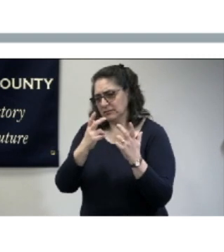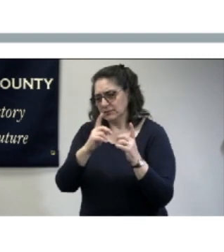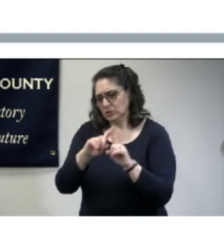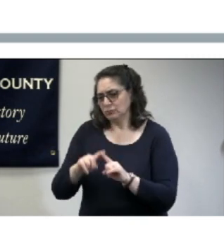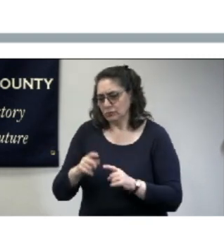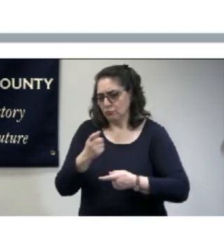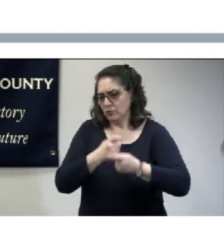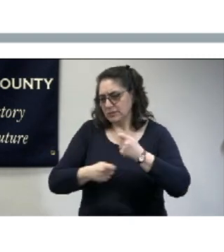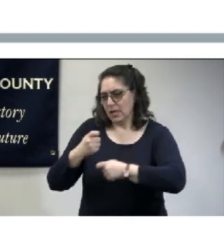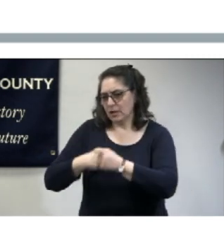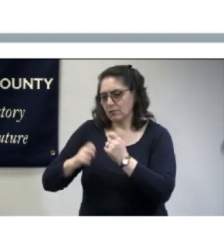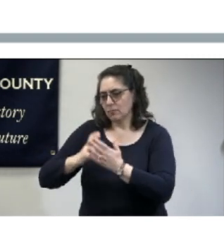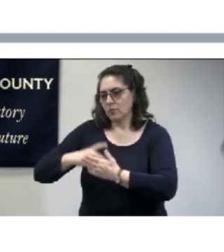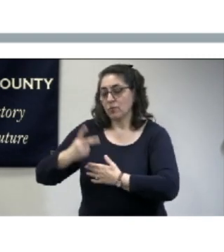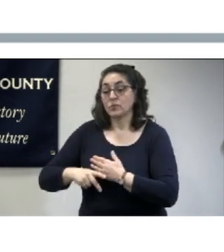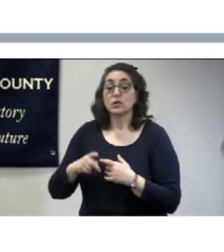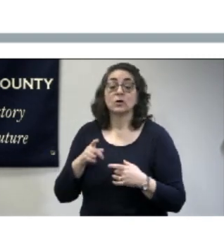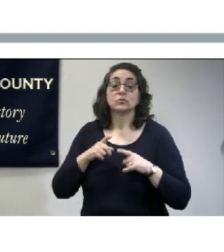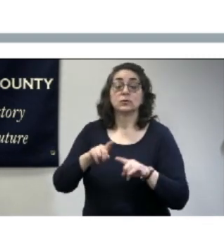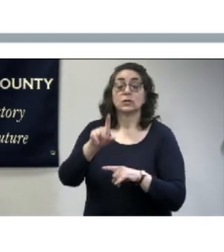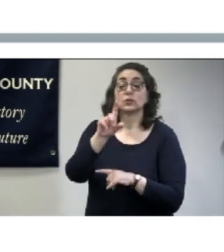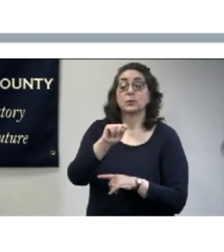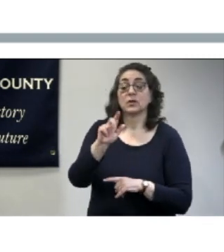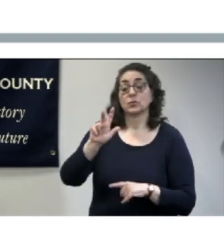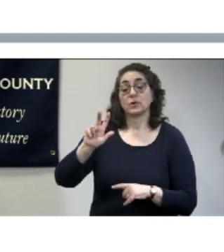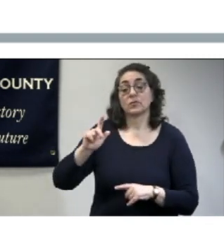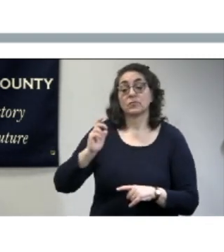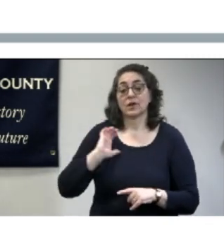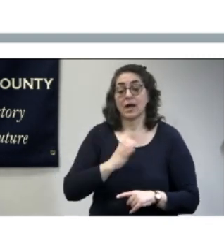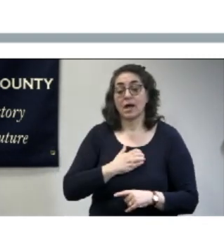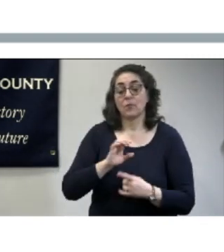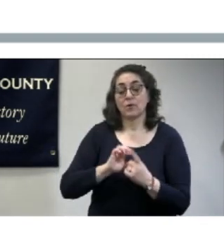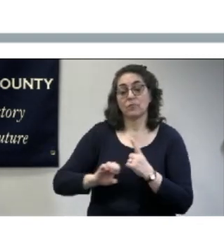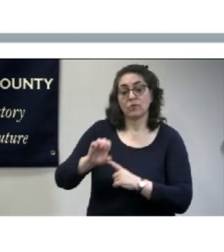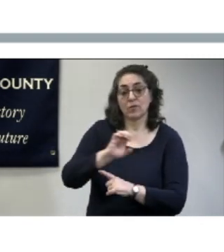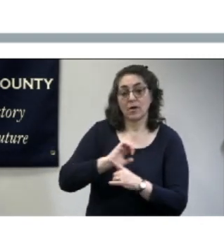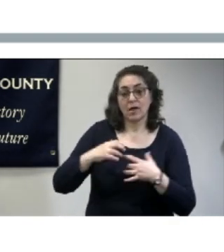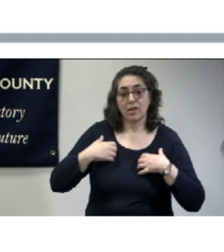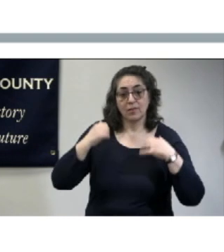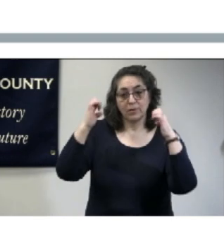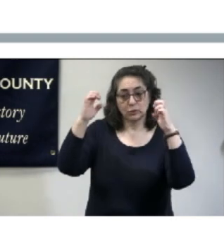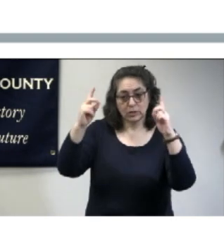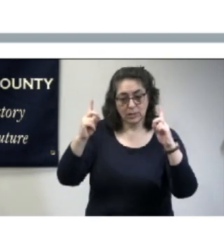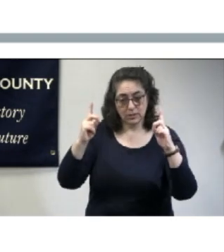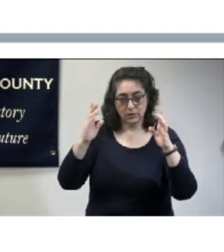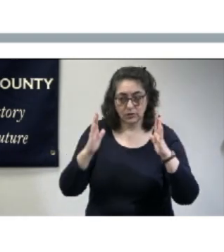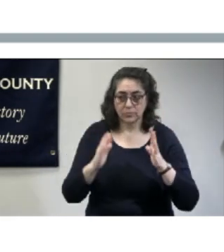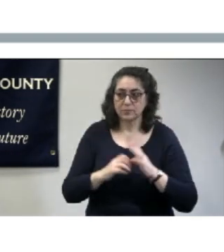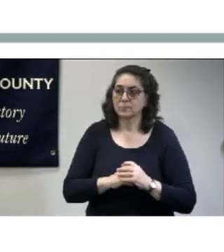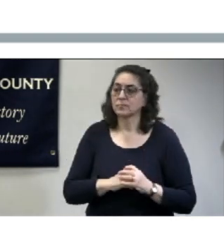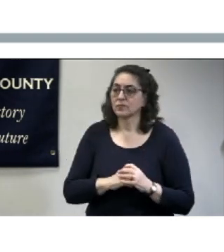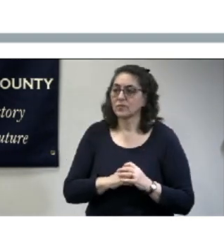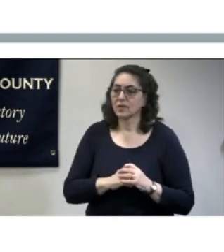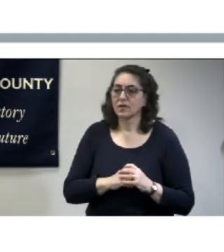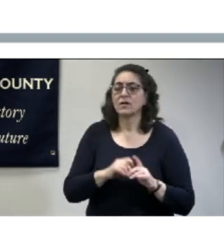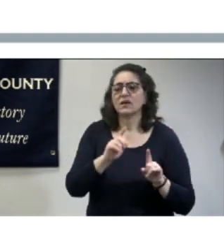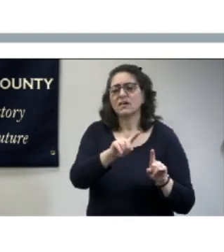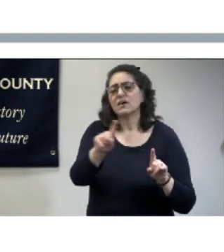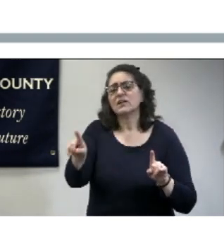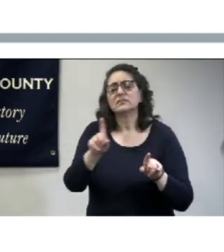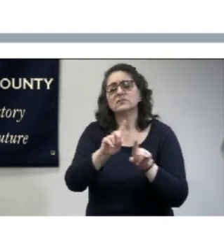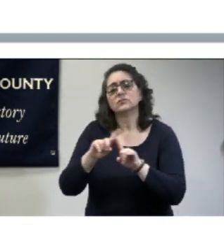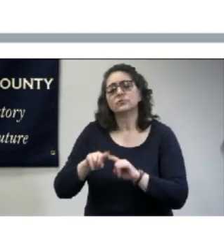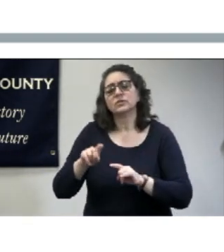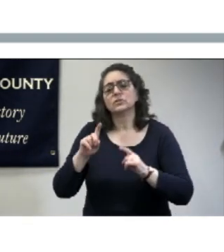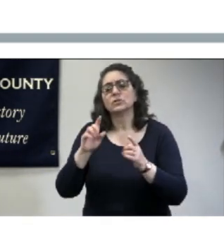for 2023, our environmental health educator went around Passaic County schools,